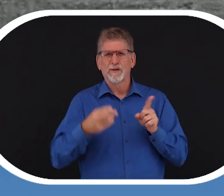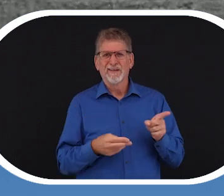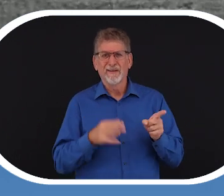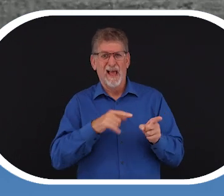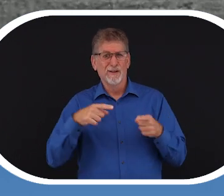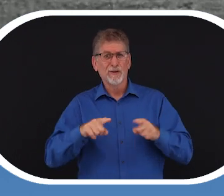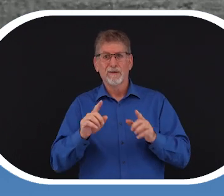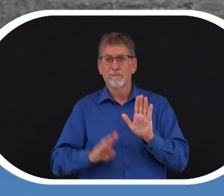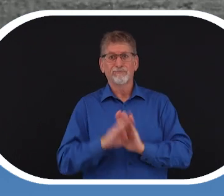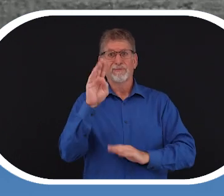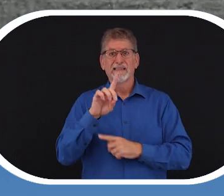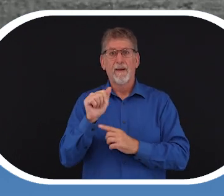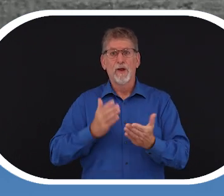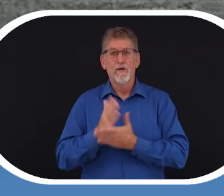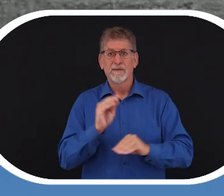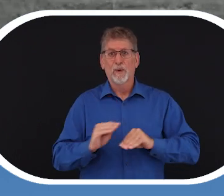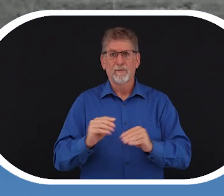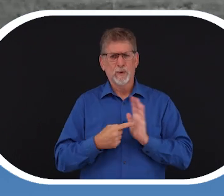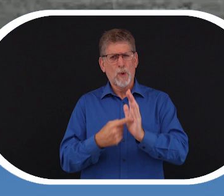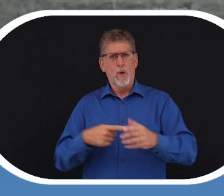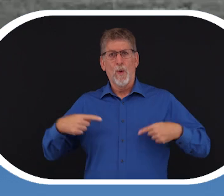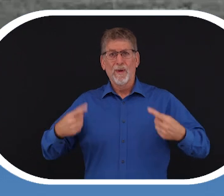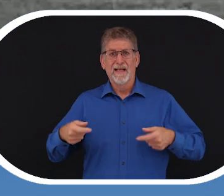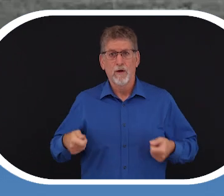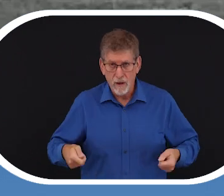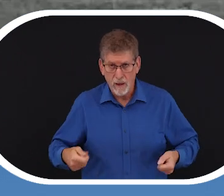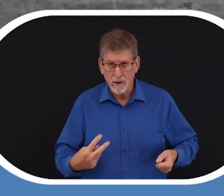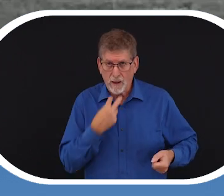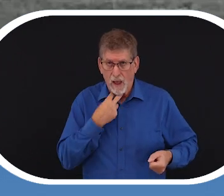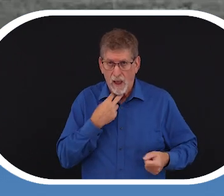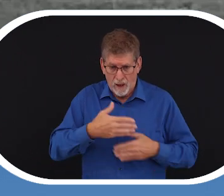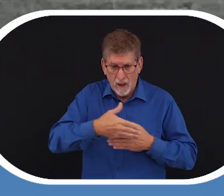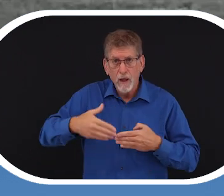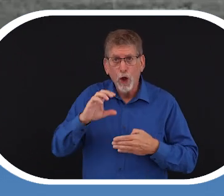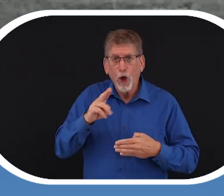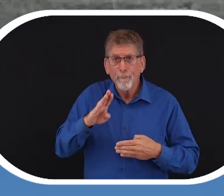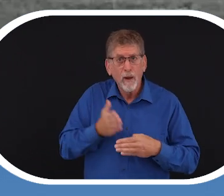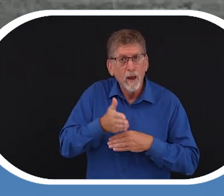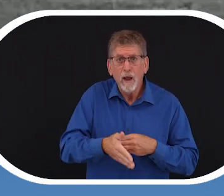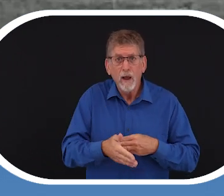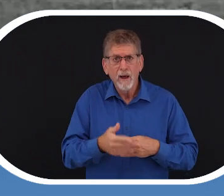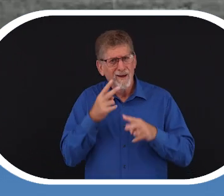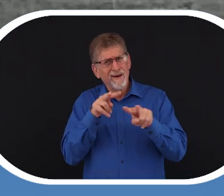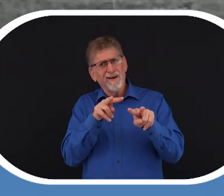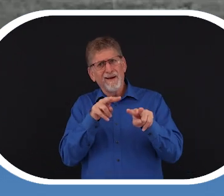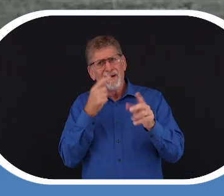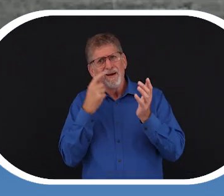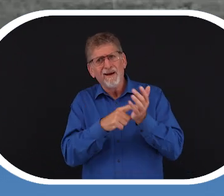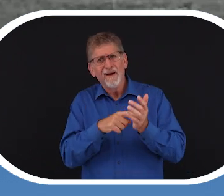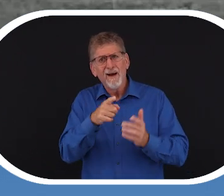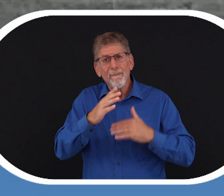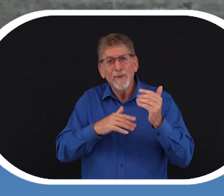disability rights movement, which shows a wheelchair user stuck at the edge of a curb. Take note, the built environment